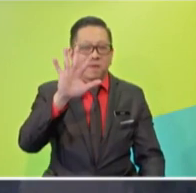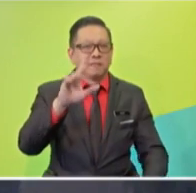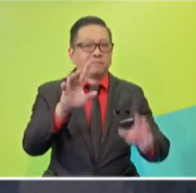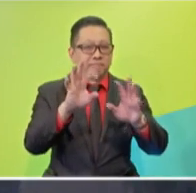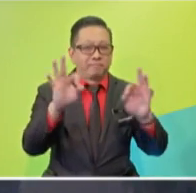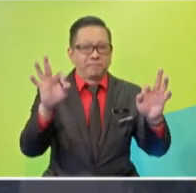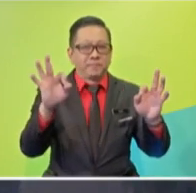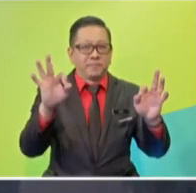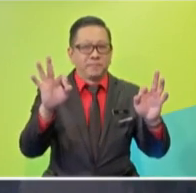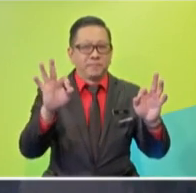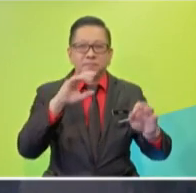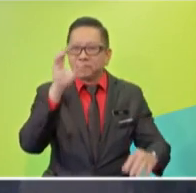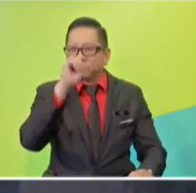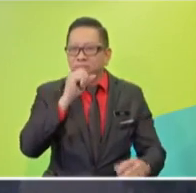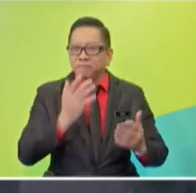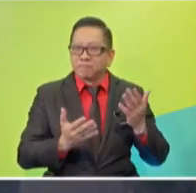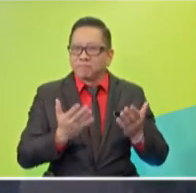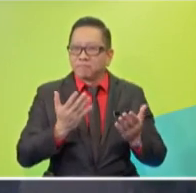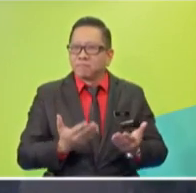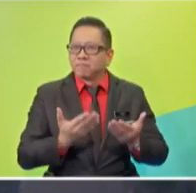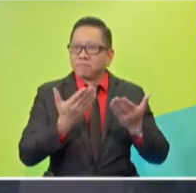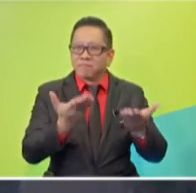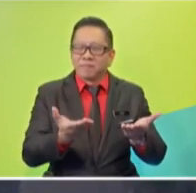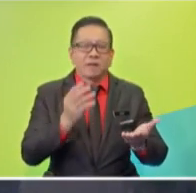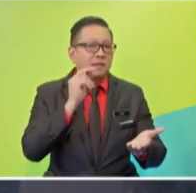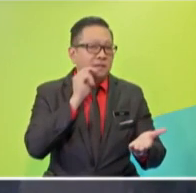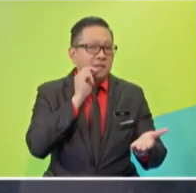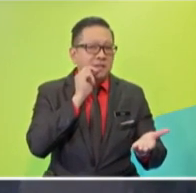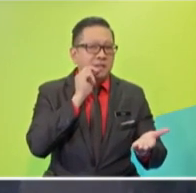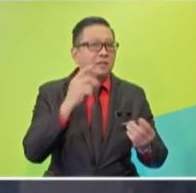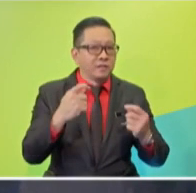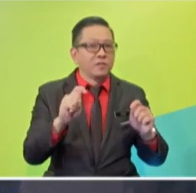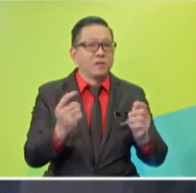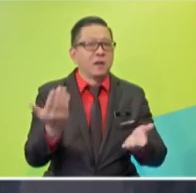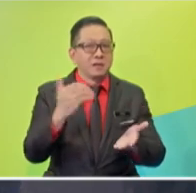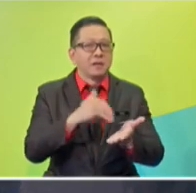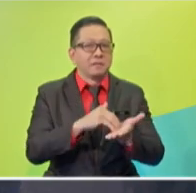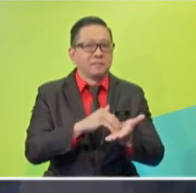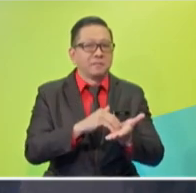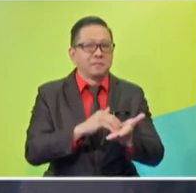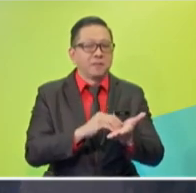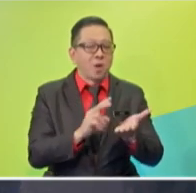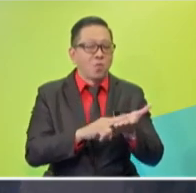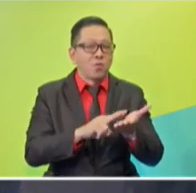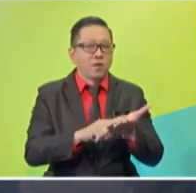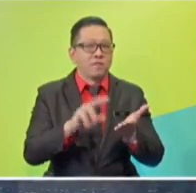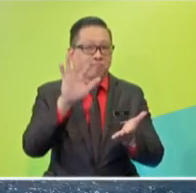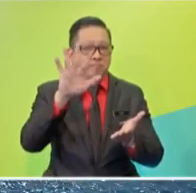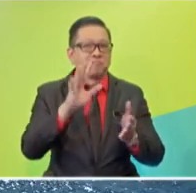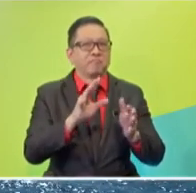from, I guess I want to give another chance to Ningzi. Okay, let's do that. All right, Ningzi, read the fifth statement.